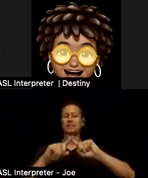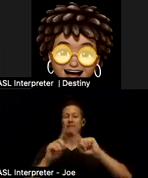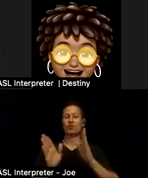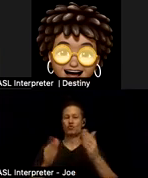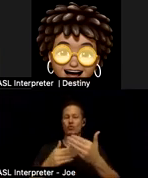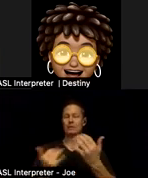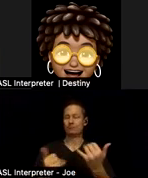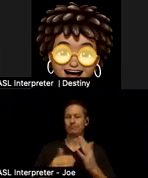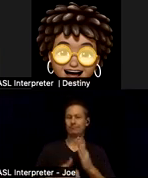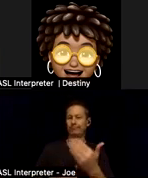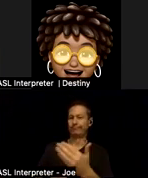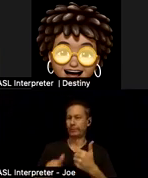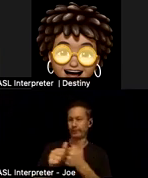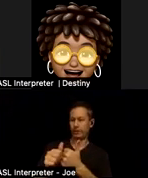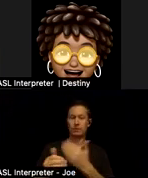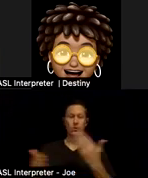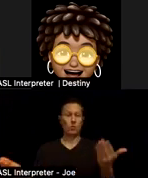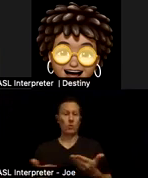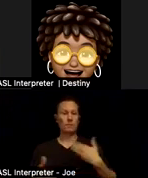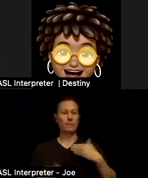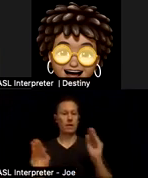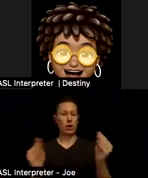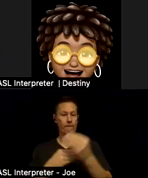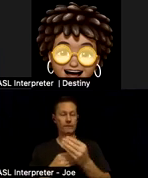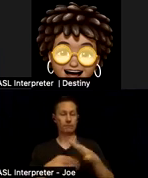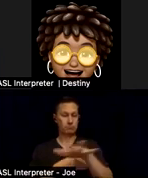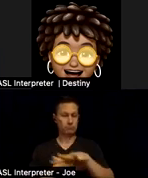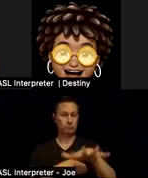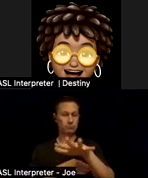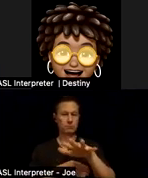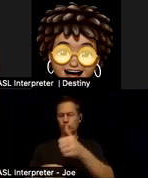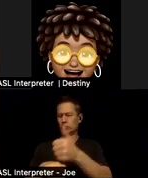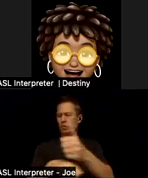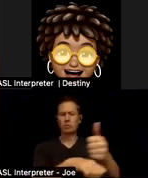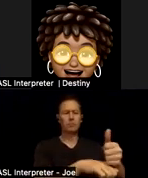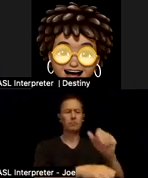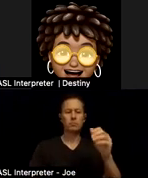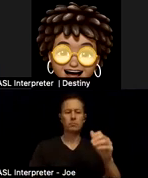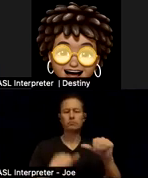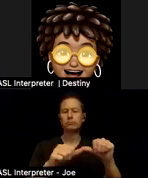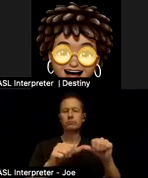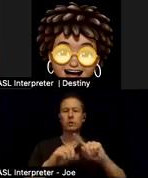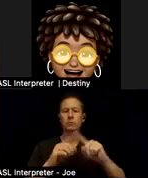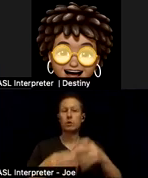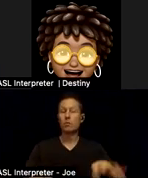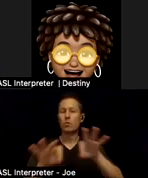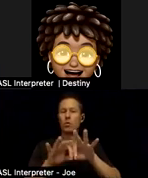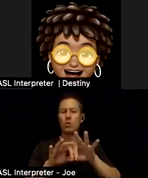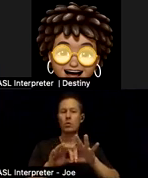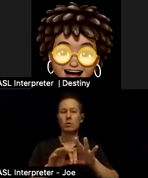out. All right, welcome to my office space. While we're still setting this up, it's really important, everybody, that you get these items